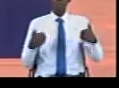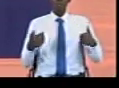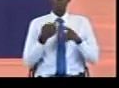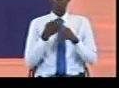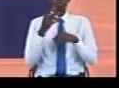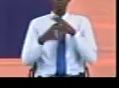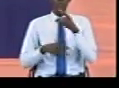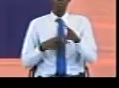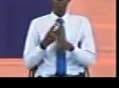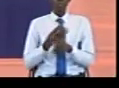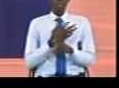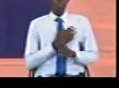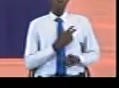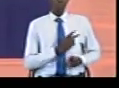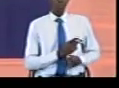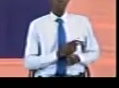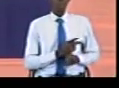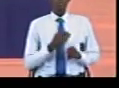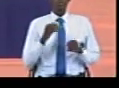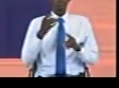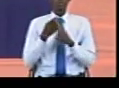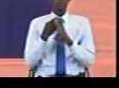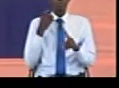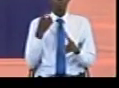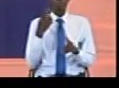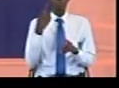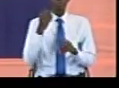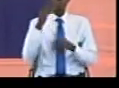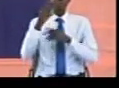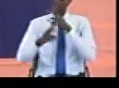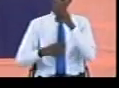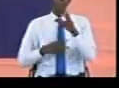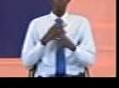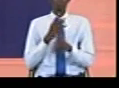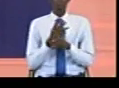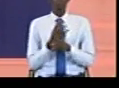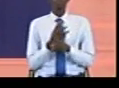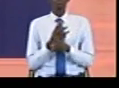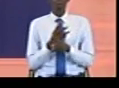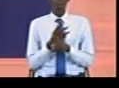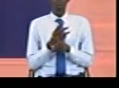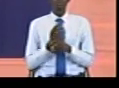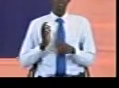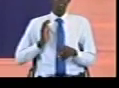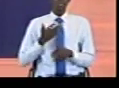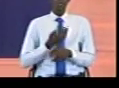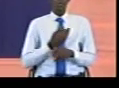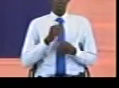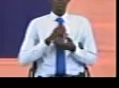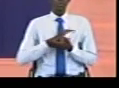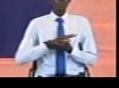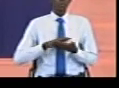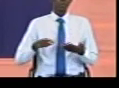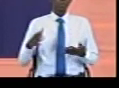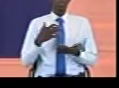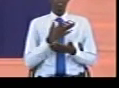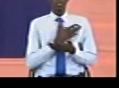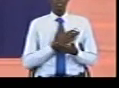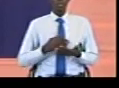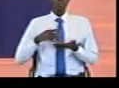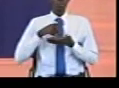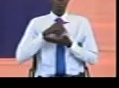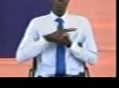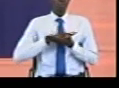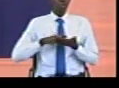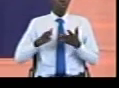and preservation from the world. Number two, our sanctification and purity